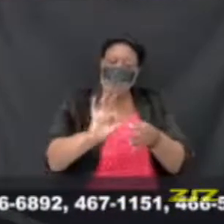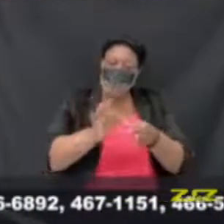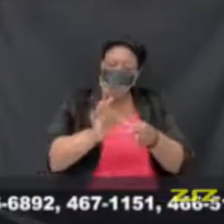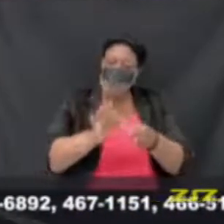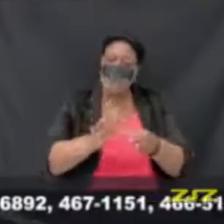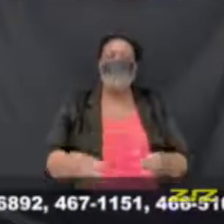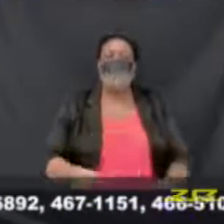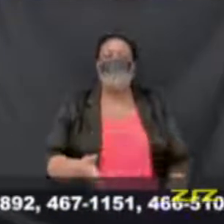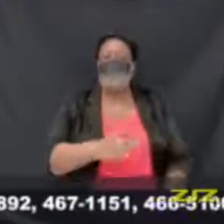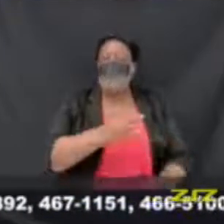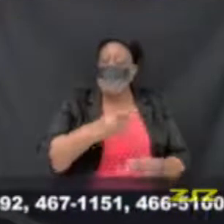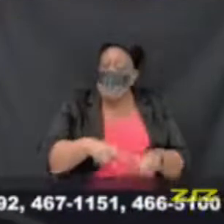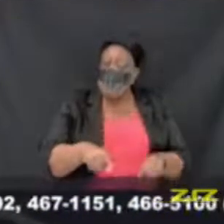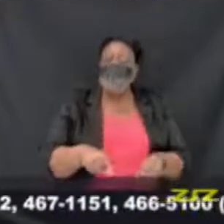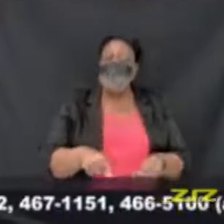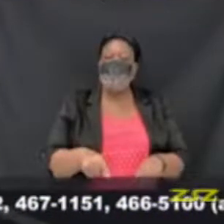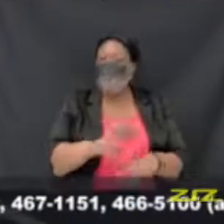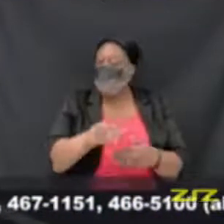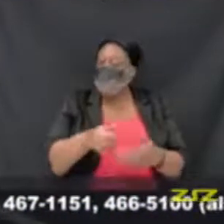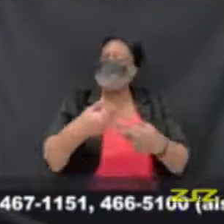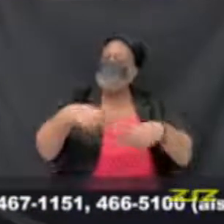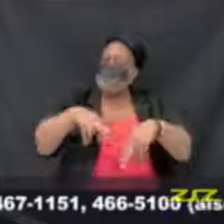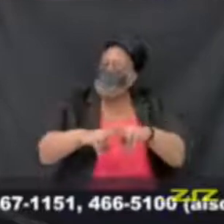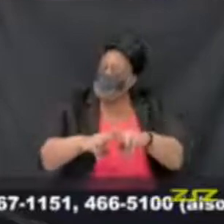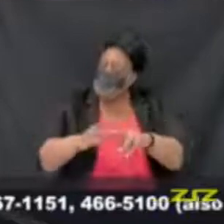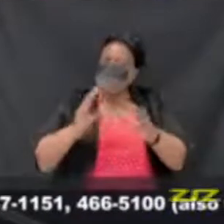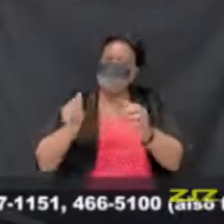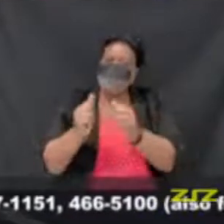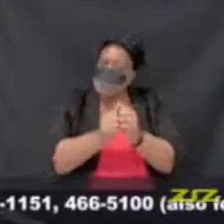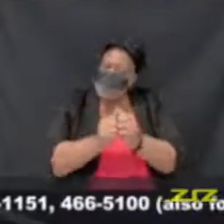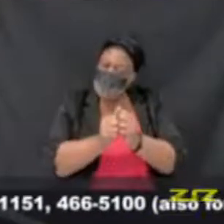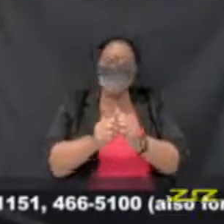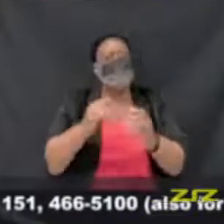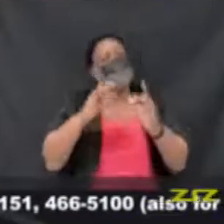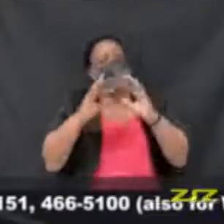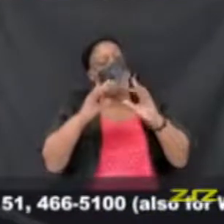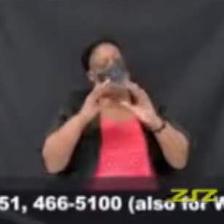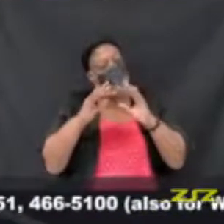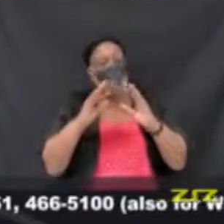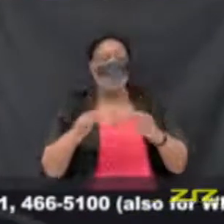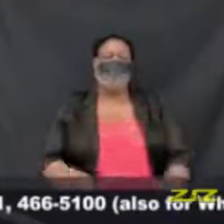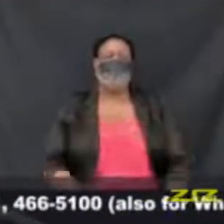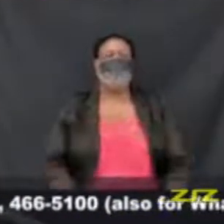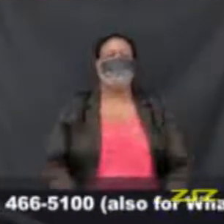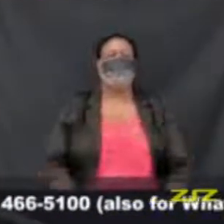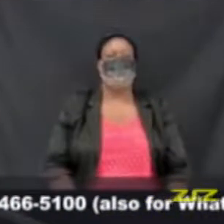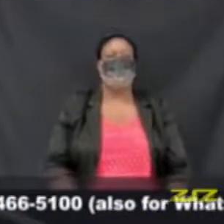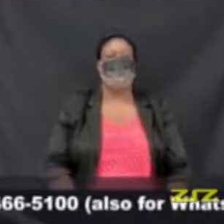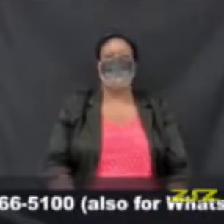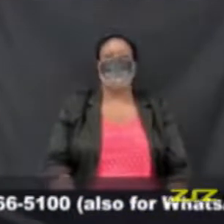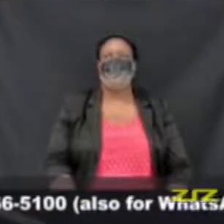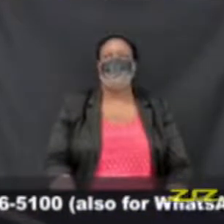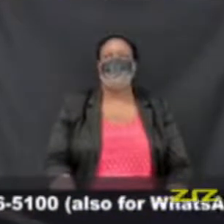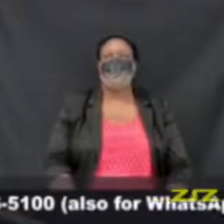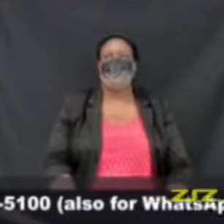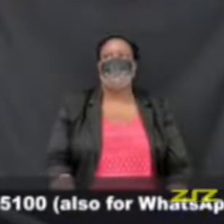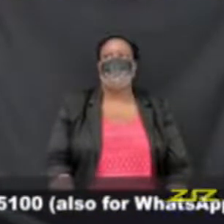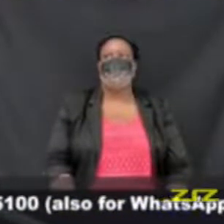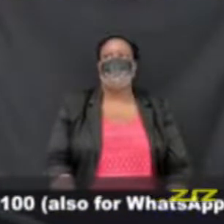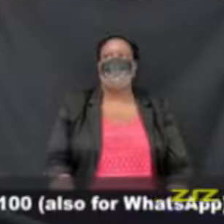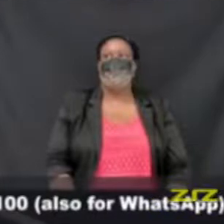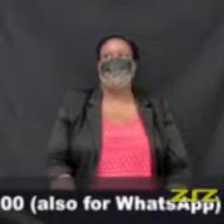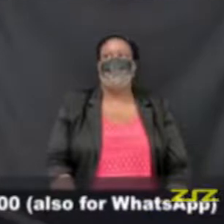partnership, collaboration, cooperation, understanding, and the application of good senses. So I think